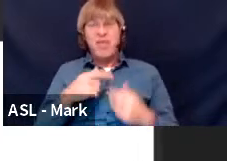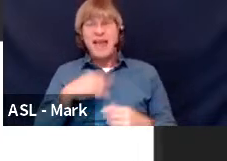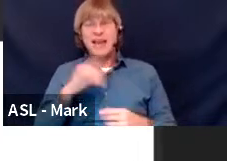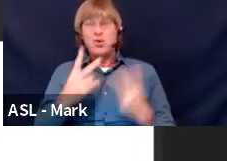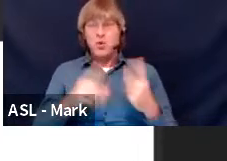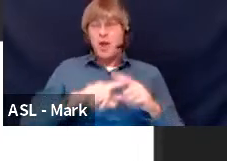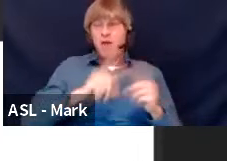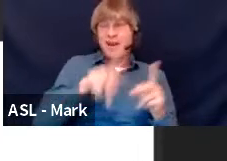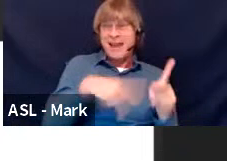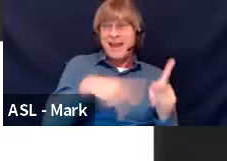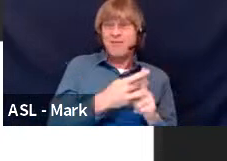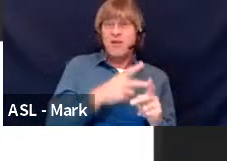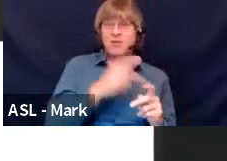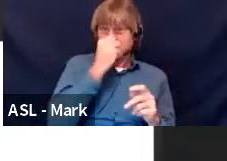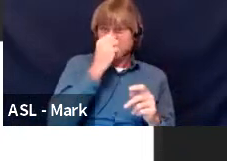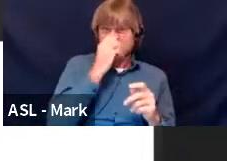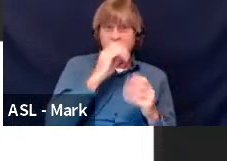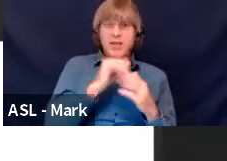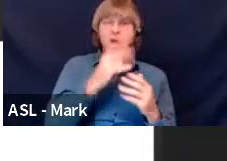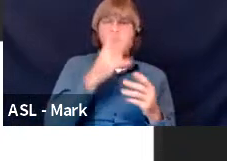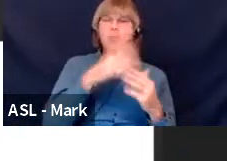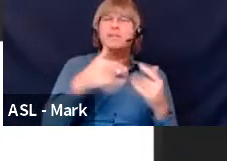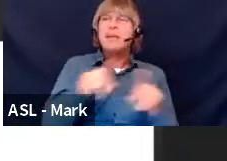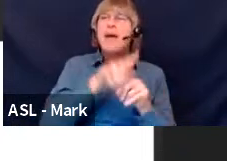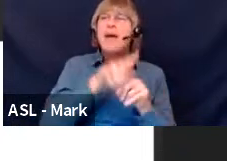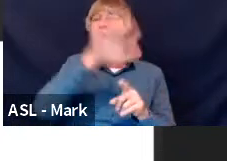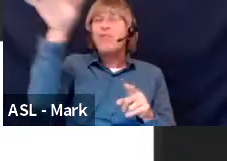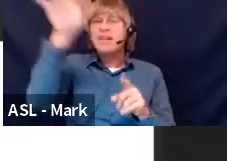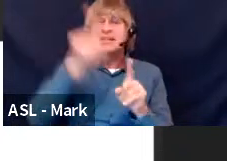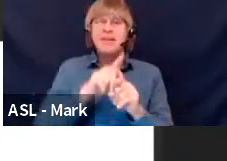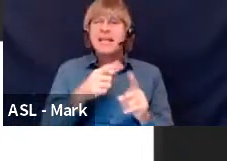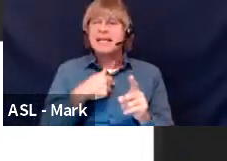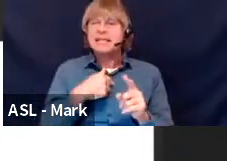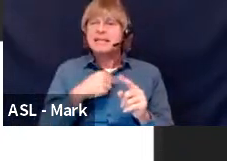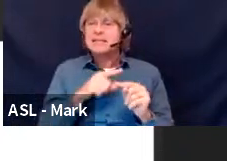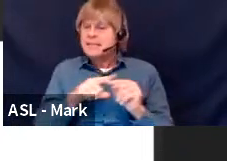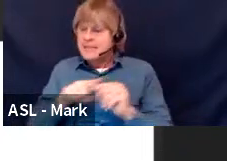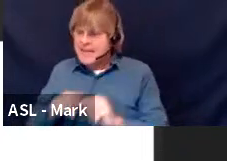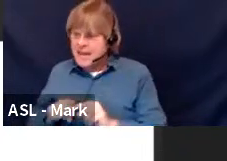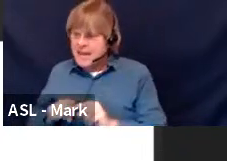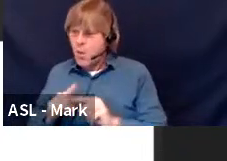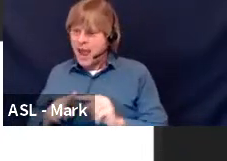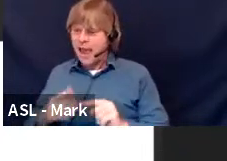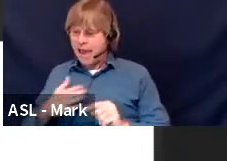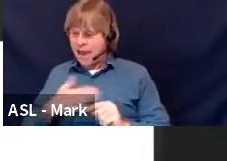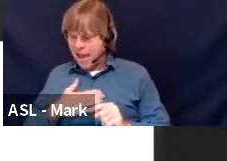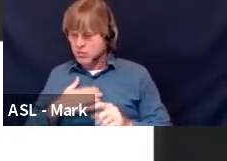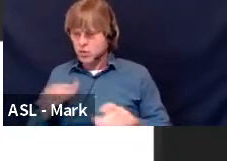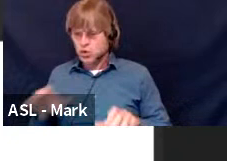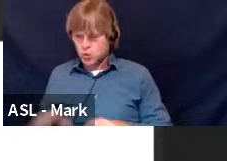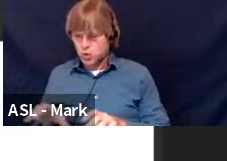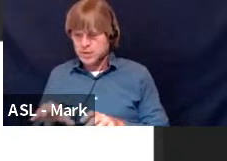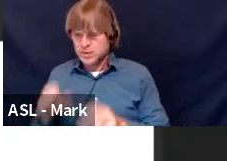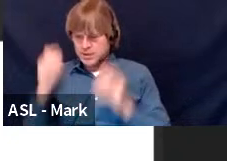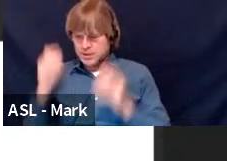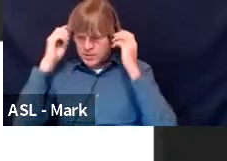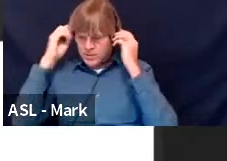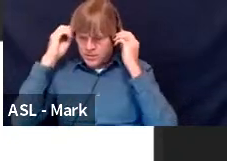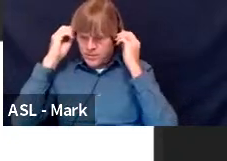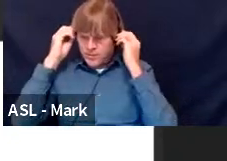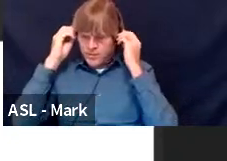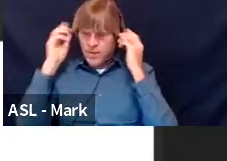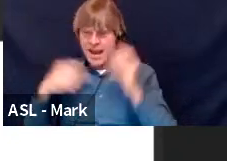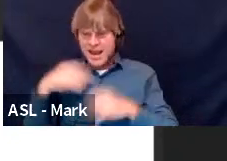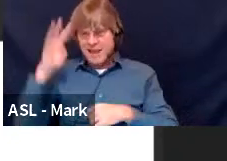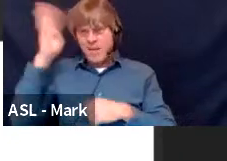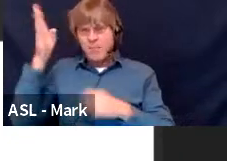versions that looked more like what was already out there, I leaned into what I was doing and I